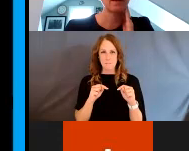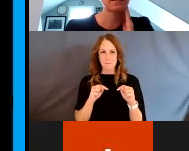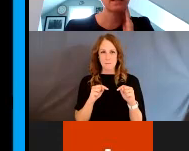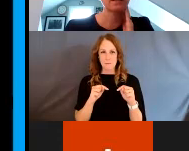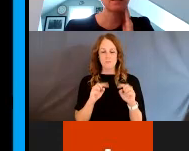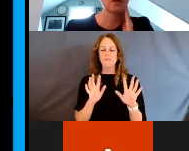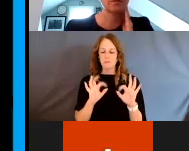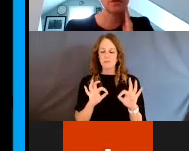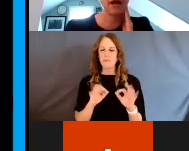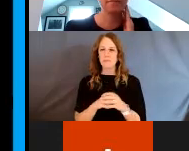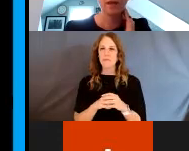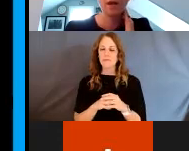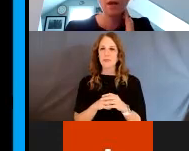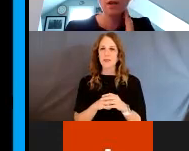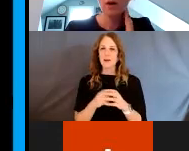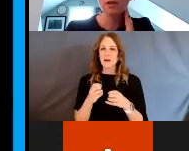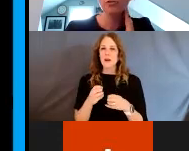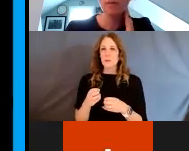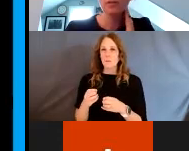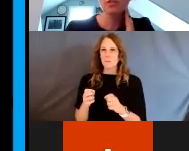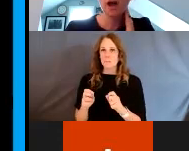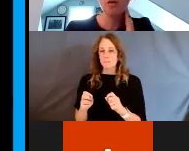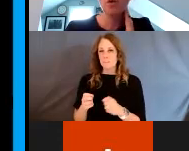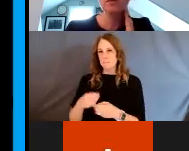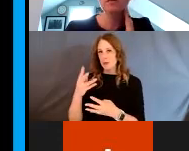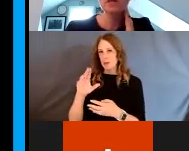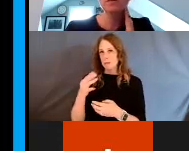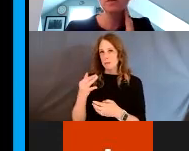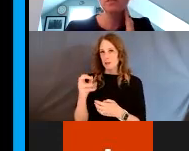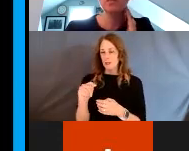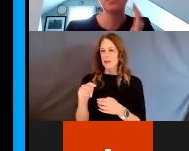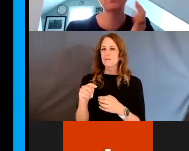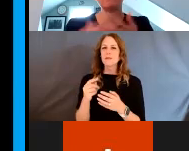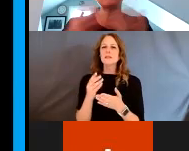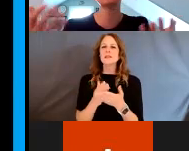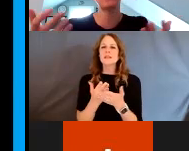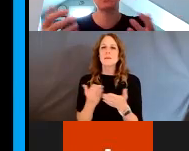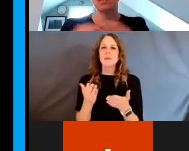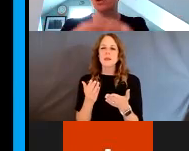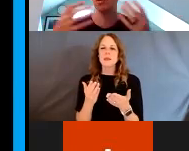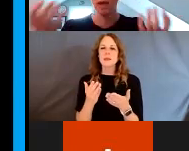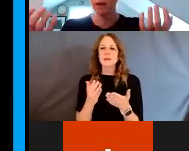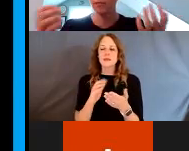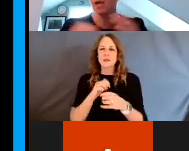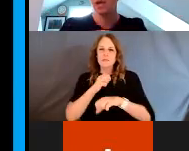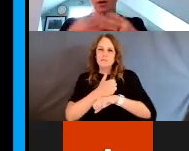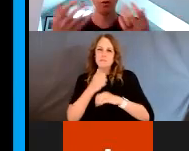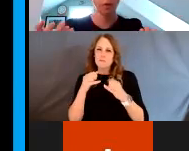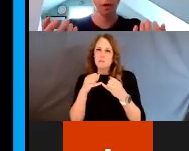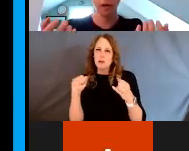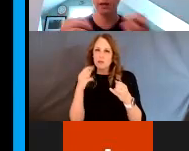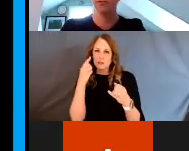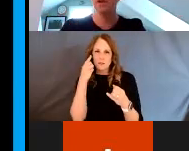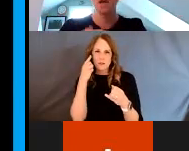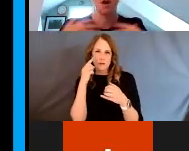go. I need to pull up the chat. Go ahead and drop in the chat. What are some things we put boundaries around in our own life, in